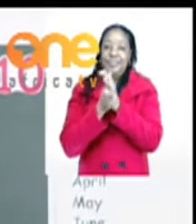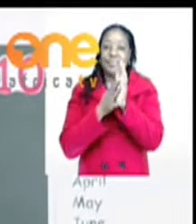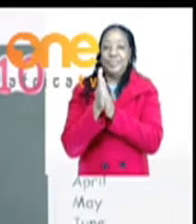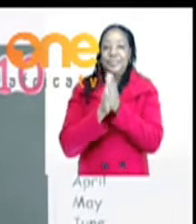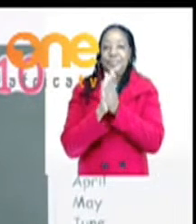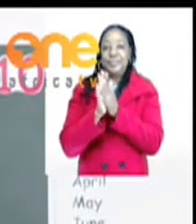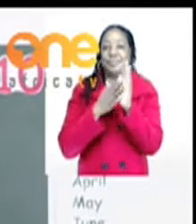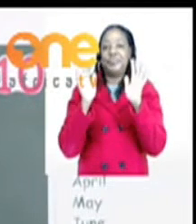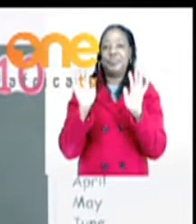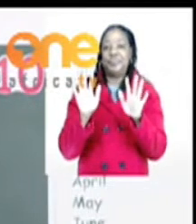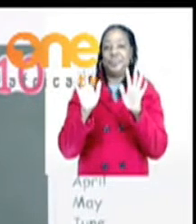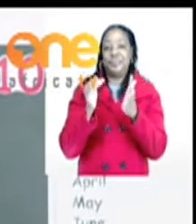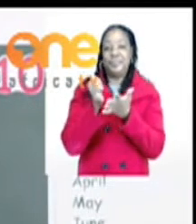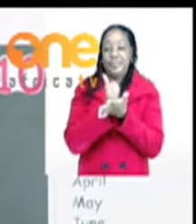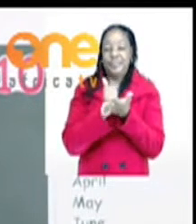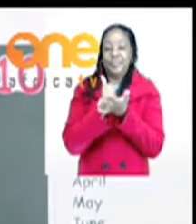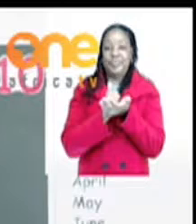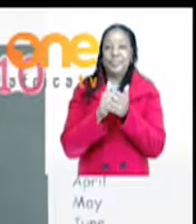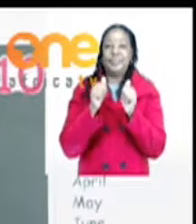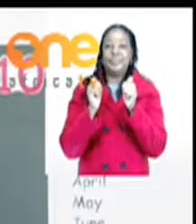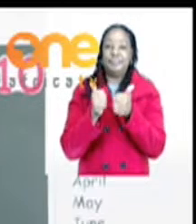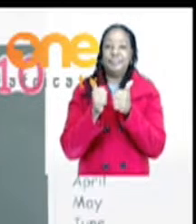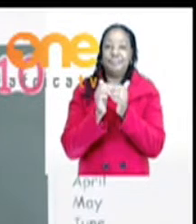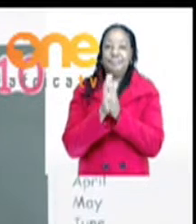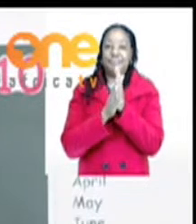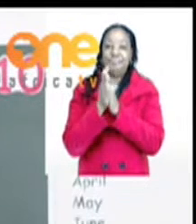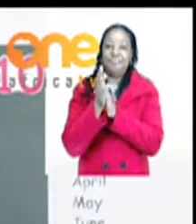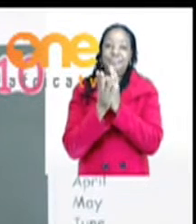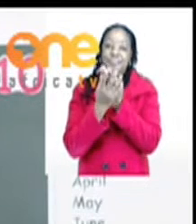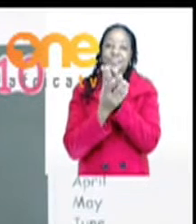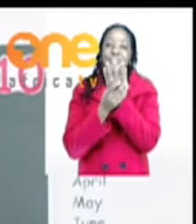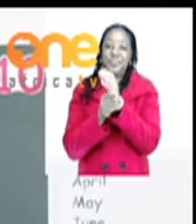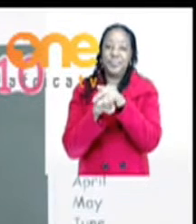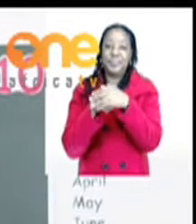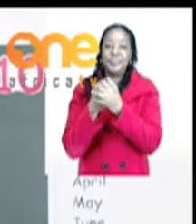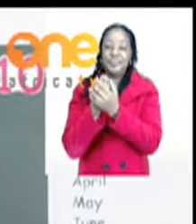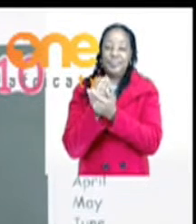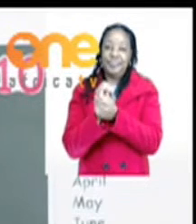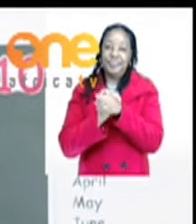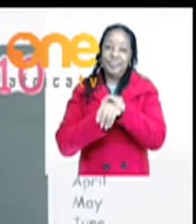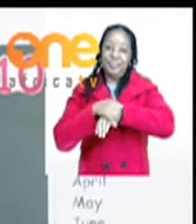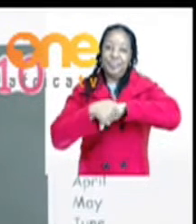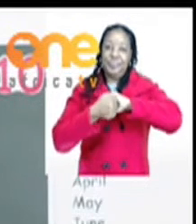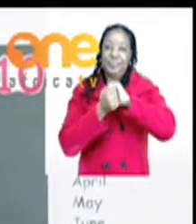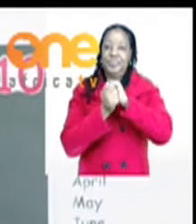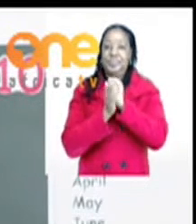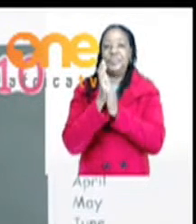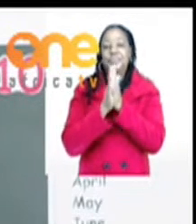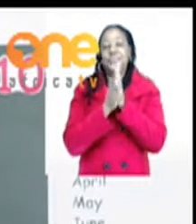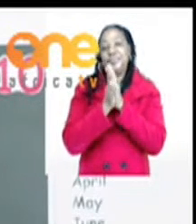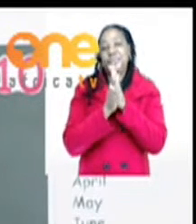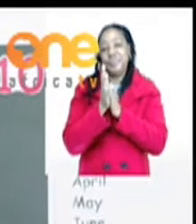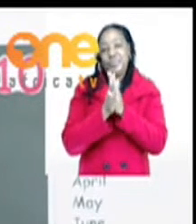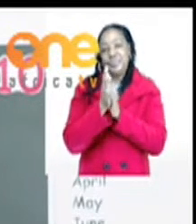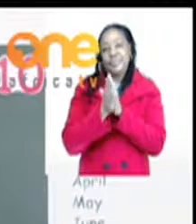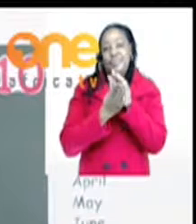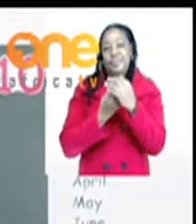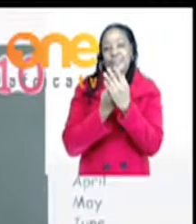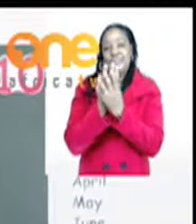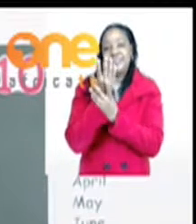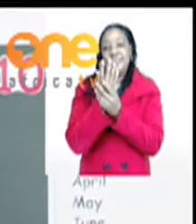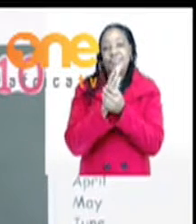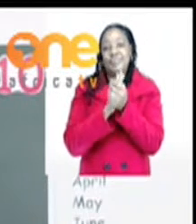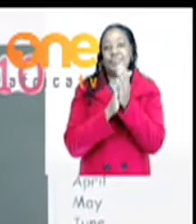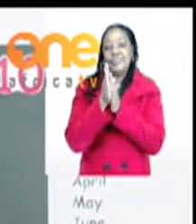and mine are clean. We have sanitized. Rub, rub, rub your